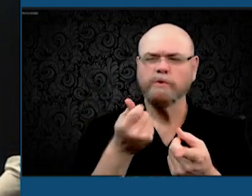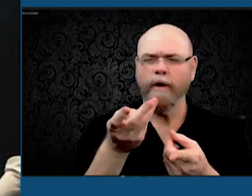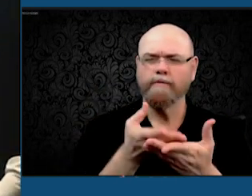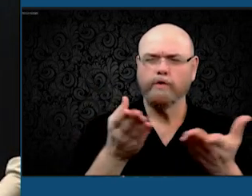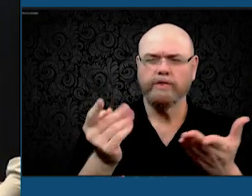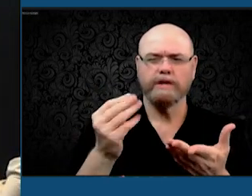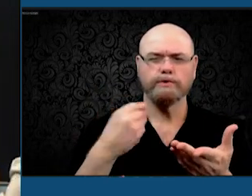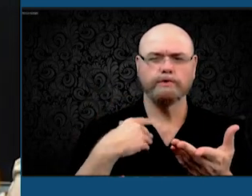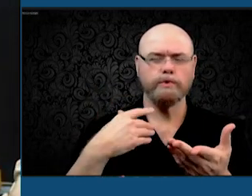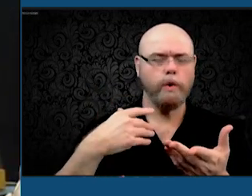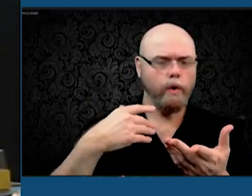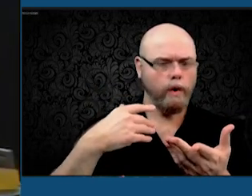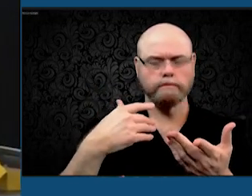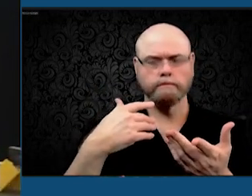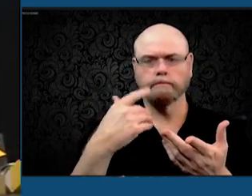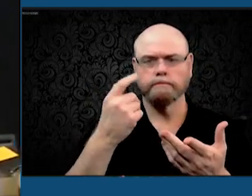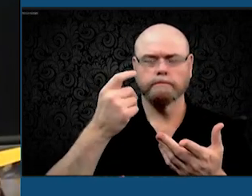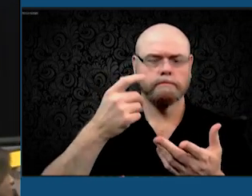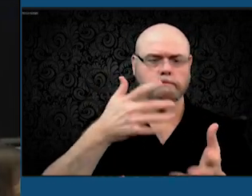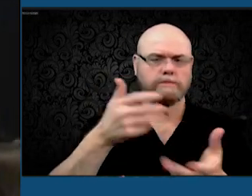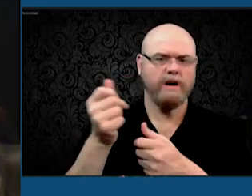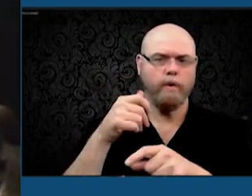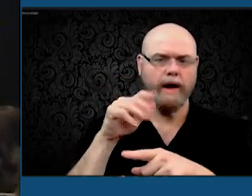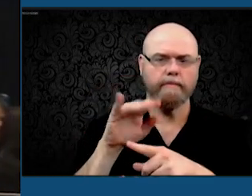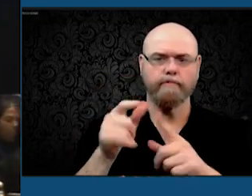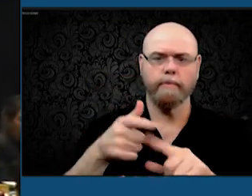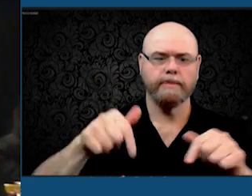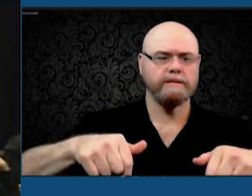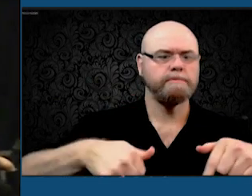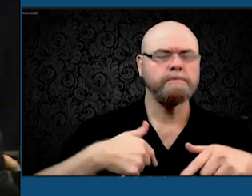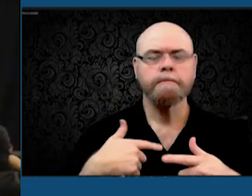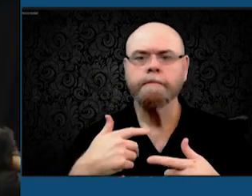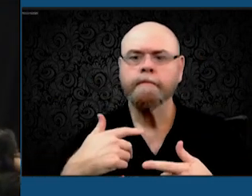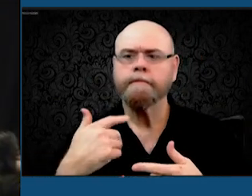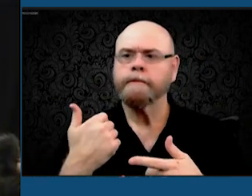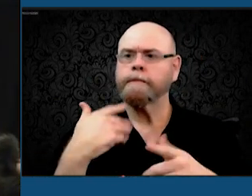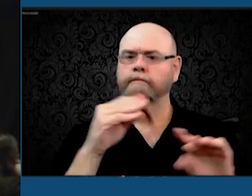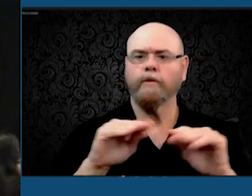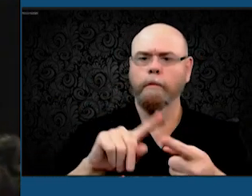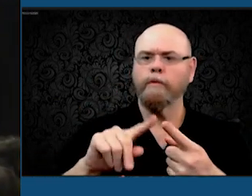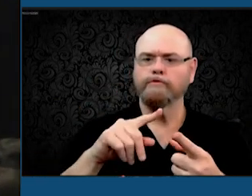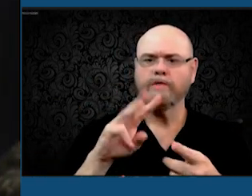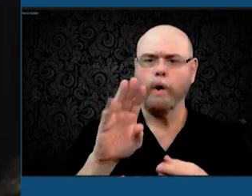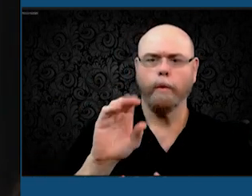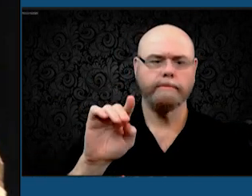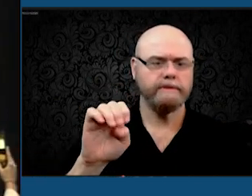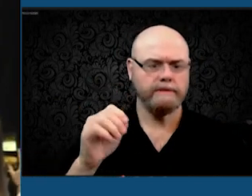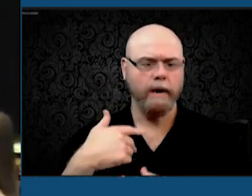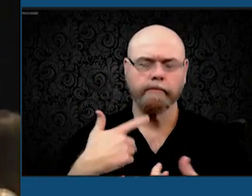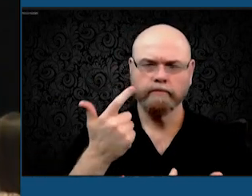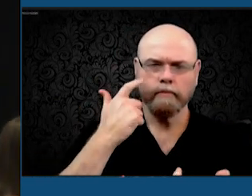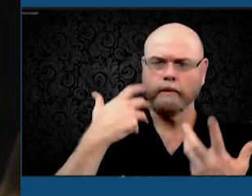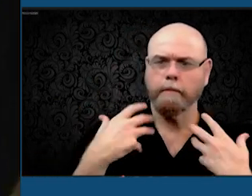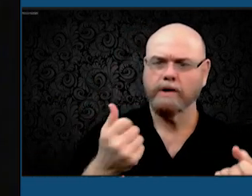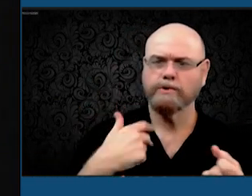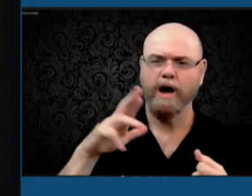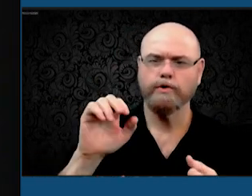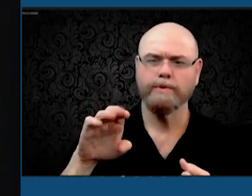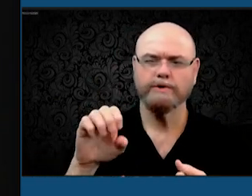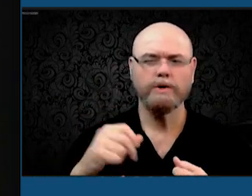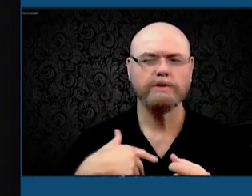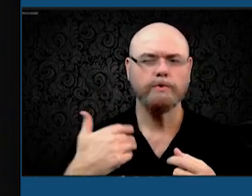learning more about our center's work, you can go to the Ruler website. If you're interested in mental health resources, my friends from the Mental Health